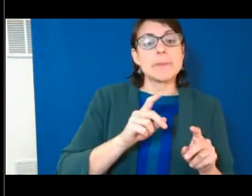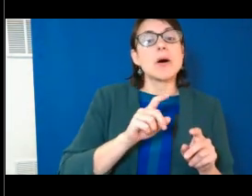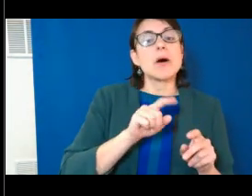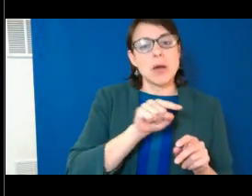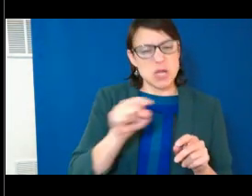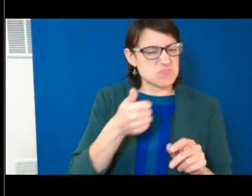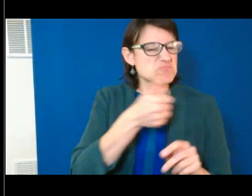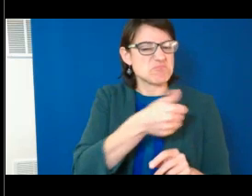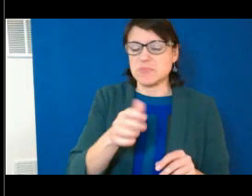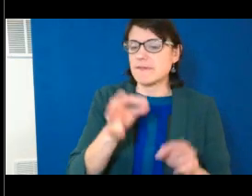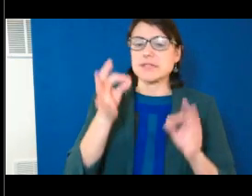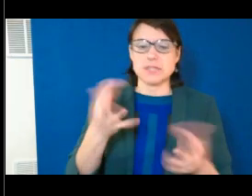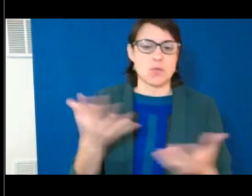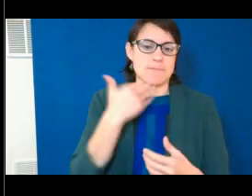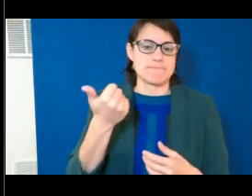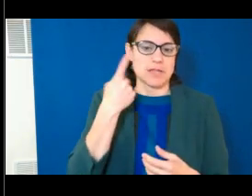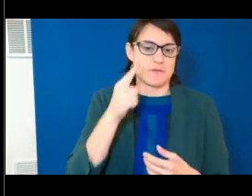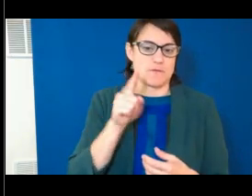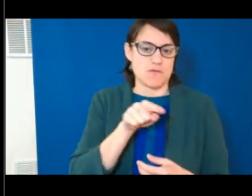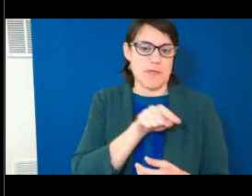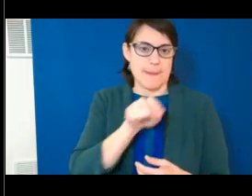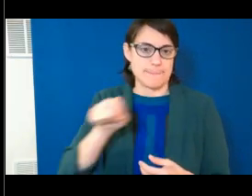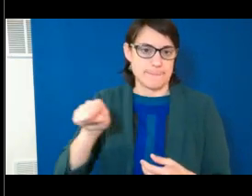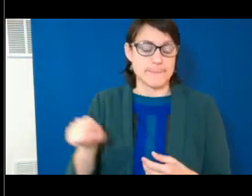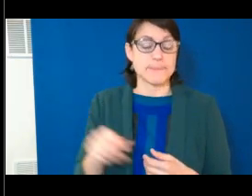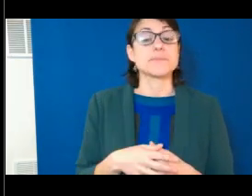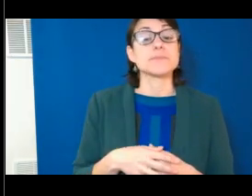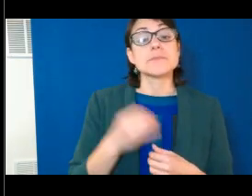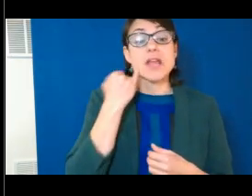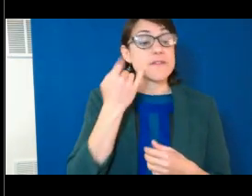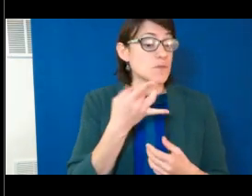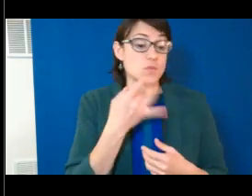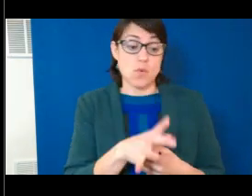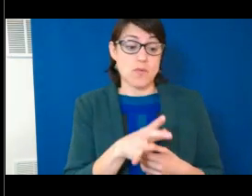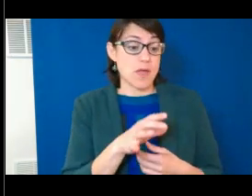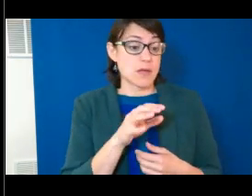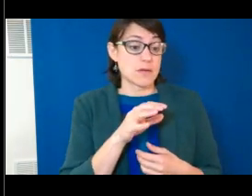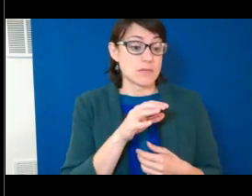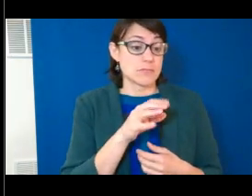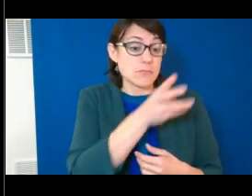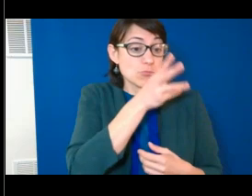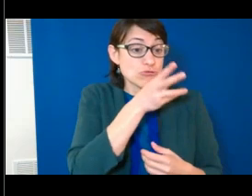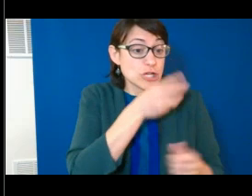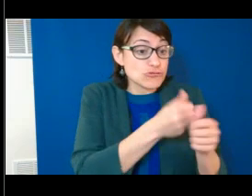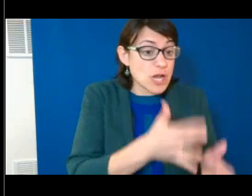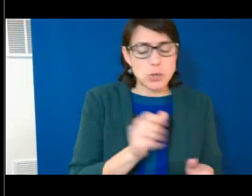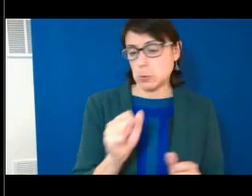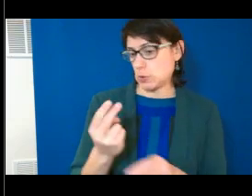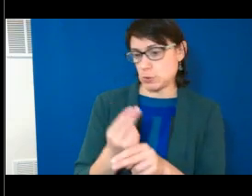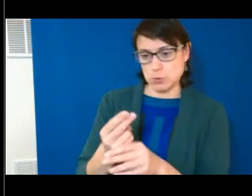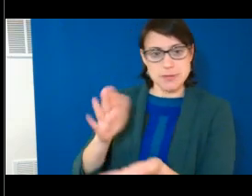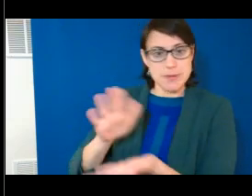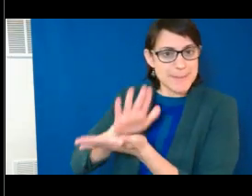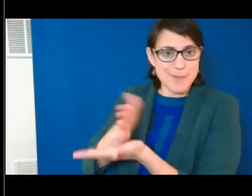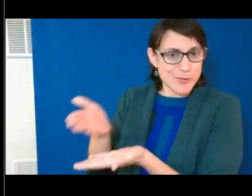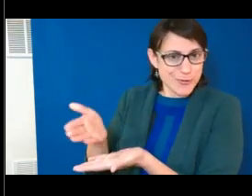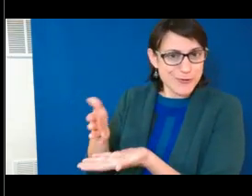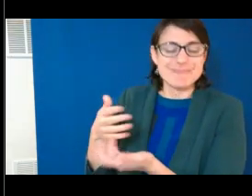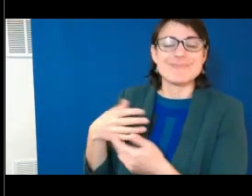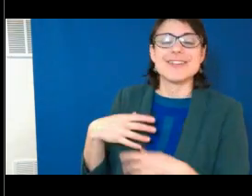in ETAP on the Marine Debris Tracker, you can, like I said, you can use the paper version, or if you decide your own, you just want a rapid